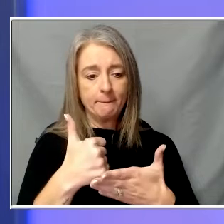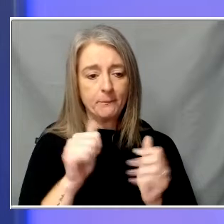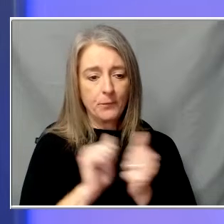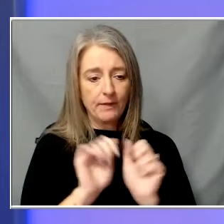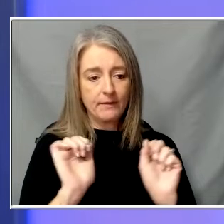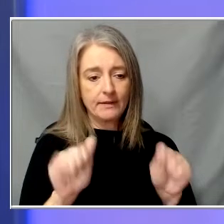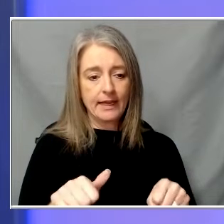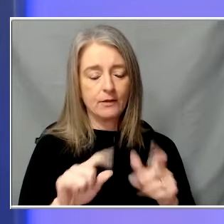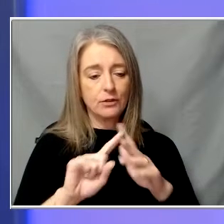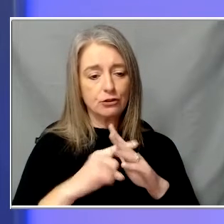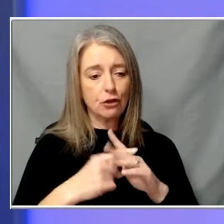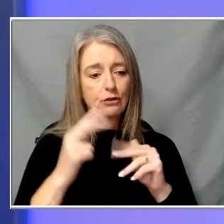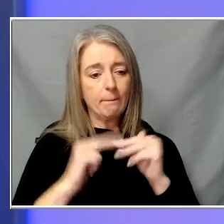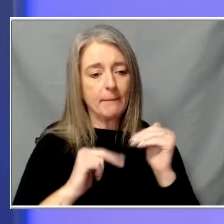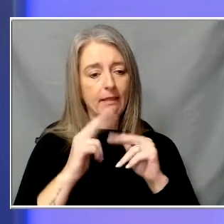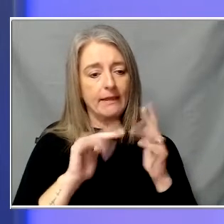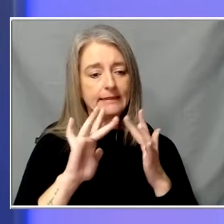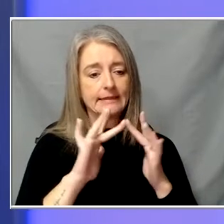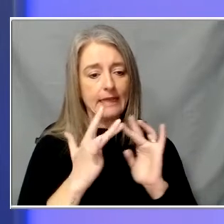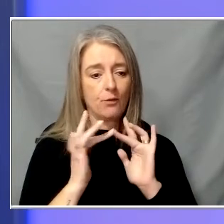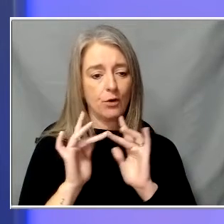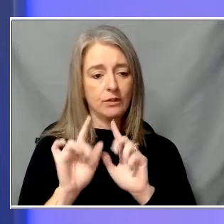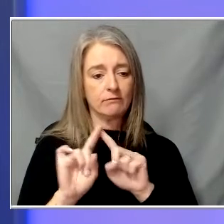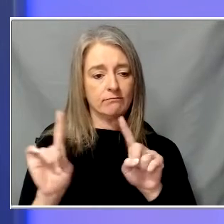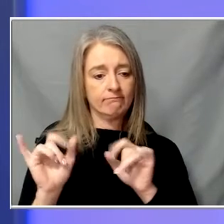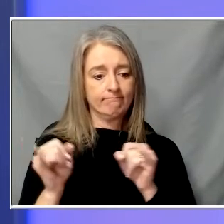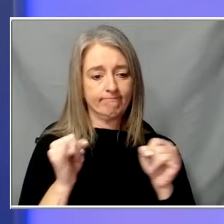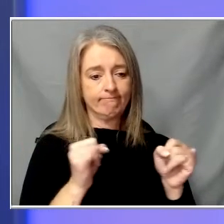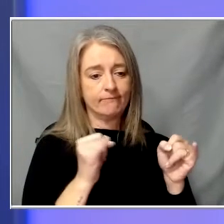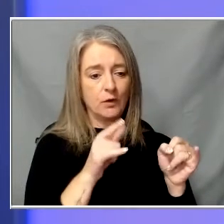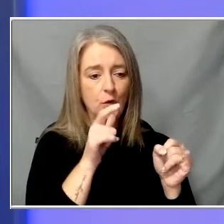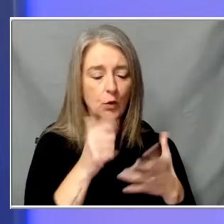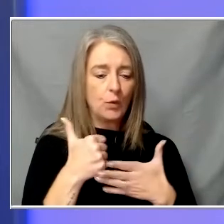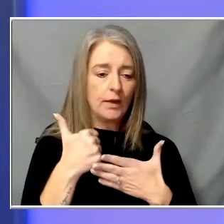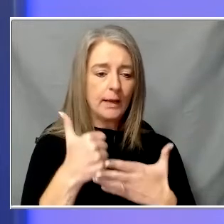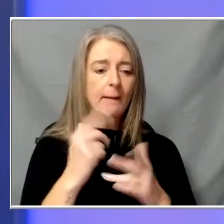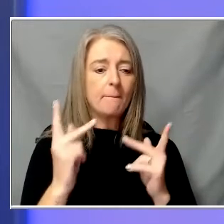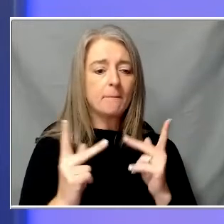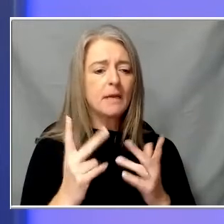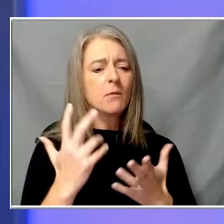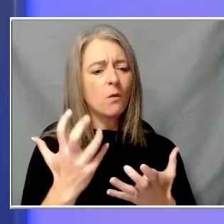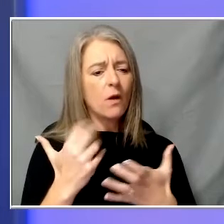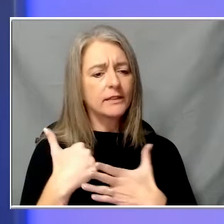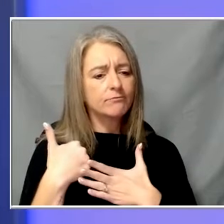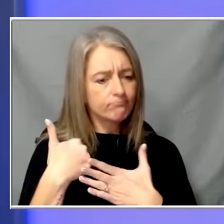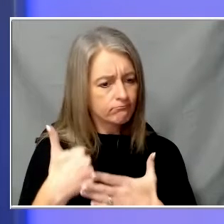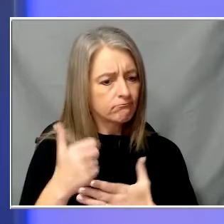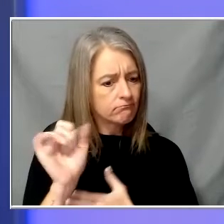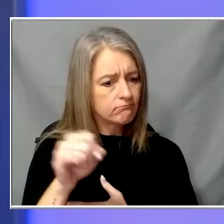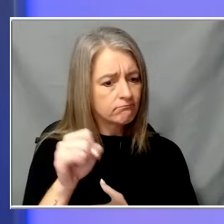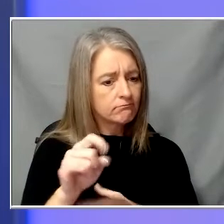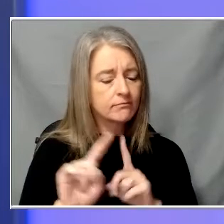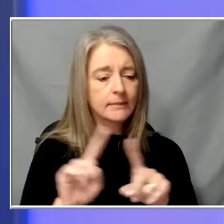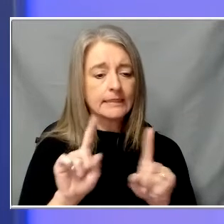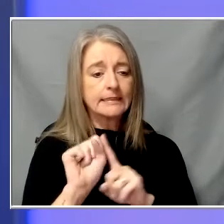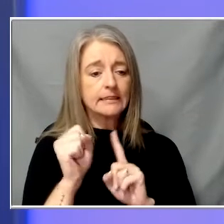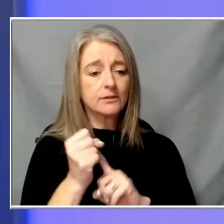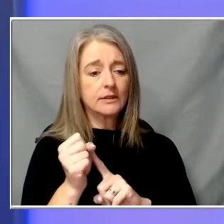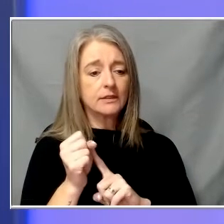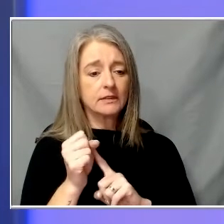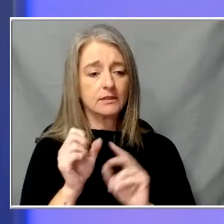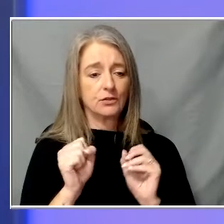we've started to build this network of all these individuals that want to help, because people want to help. But in a situation that's